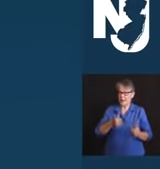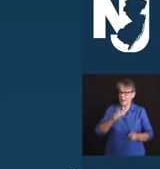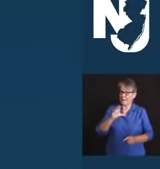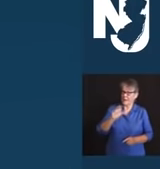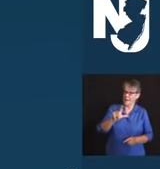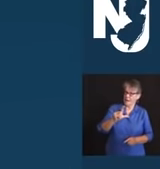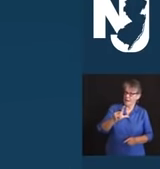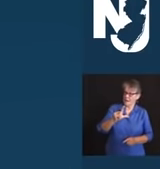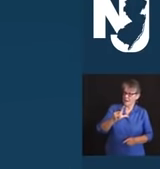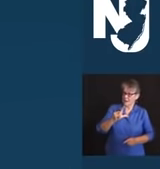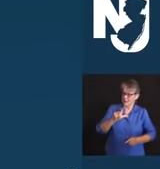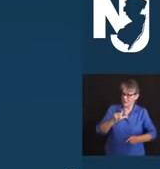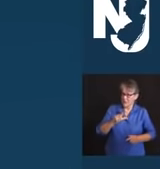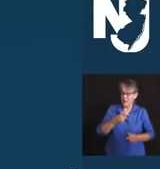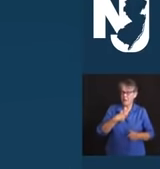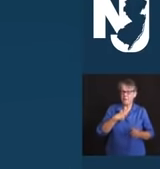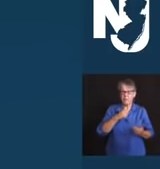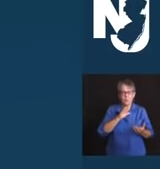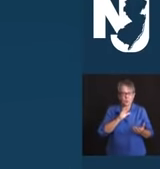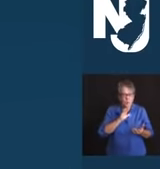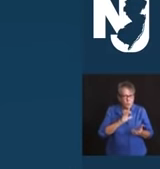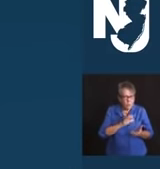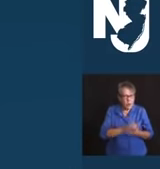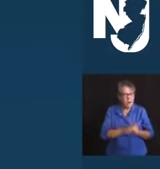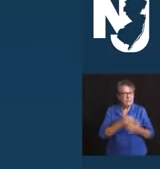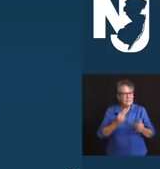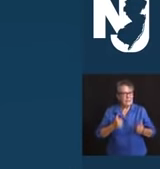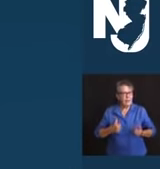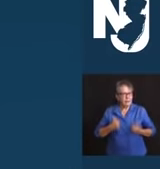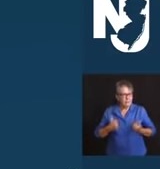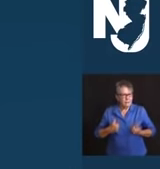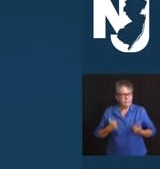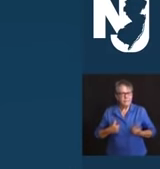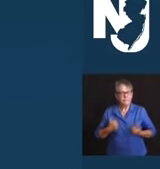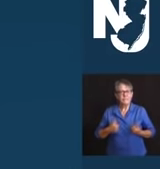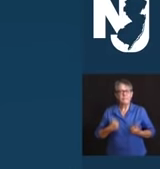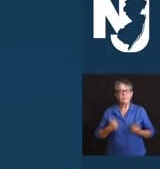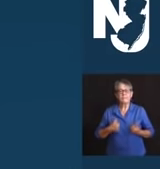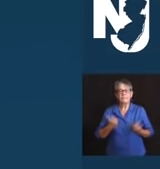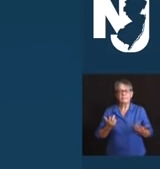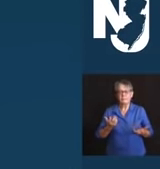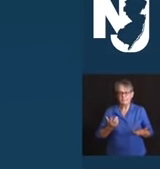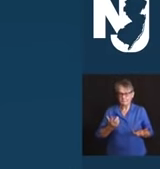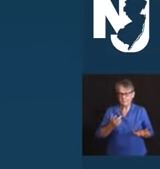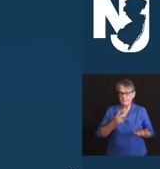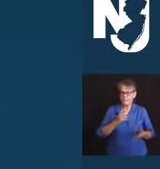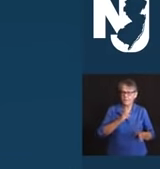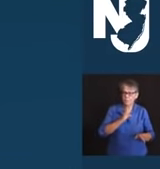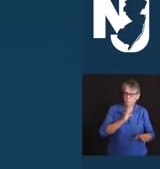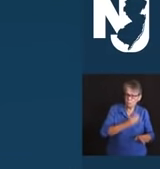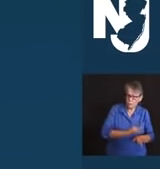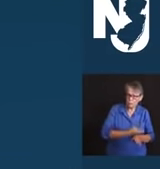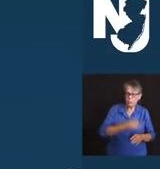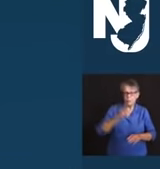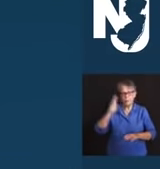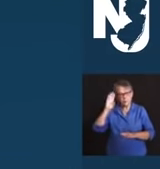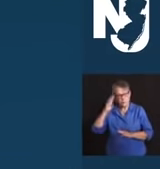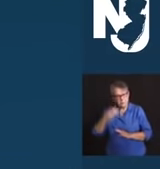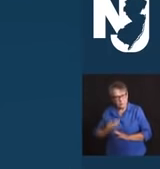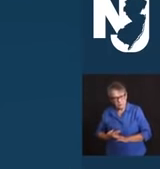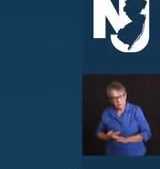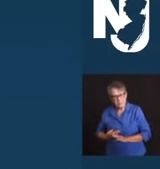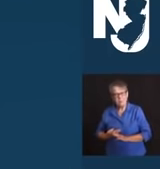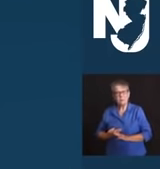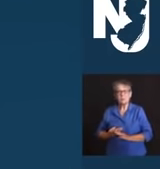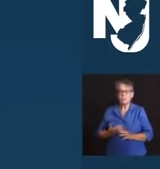children, Karen, who I spoke to, as I mentioned, she is Hannah's mom, and their son, Eric, and their families, including